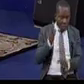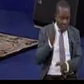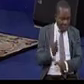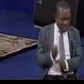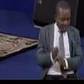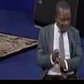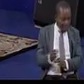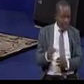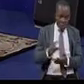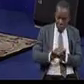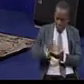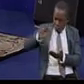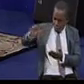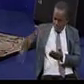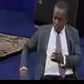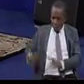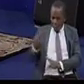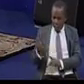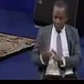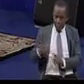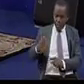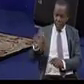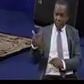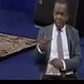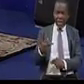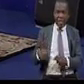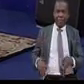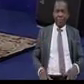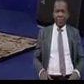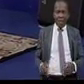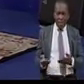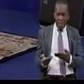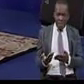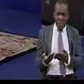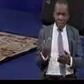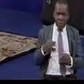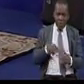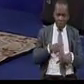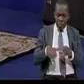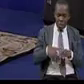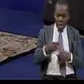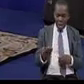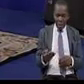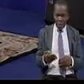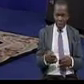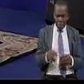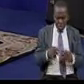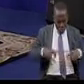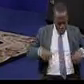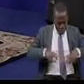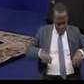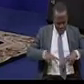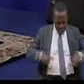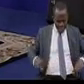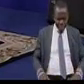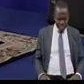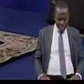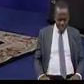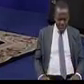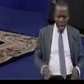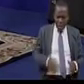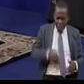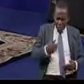that will ground you, before you go out, remove all those things. Tell the Lord, confess it to the Lord and say, Lord,